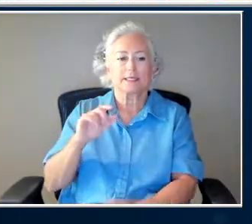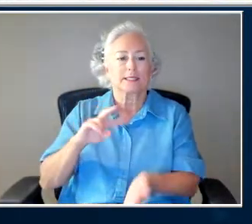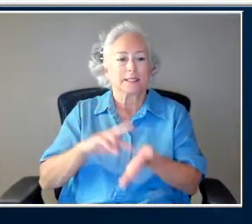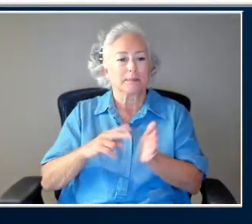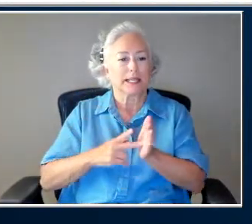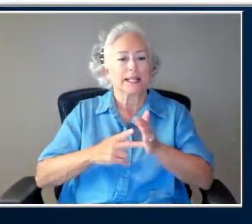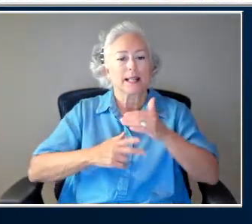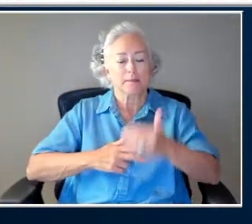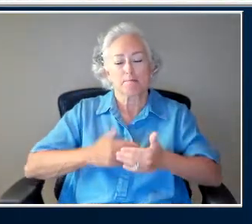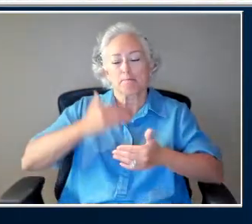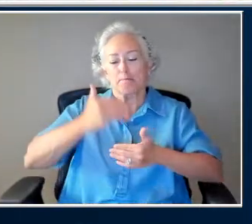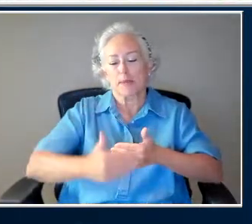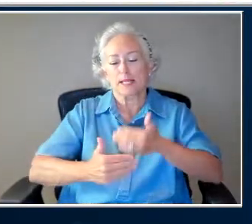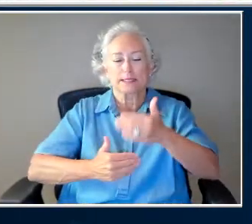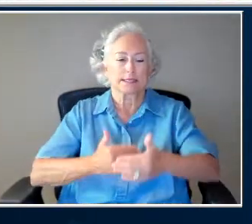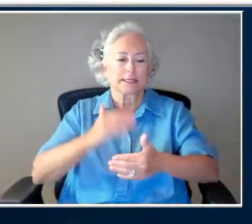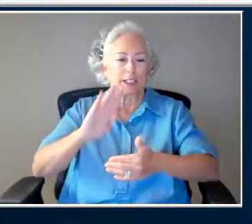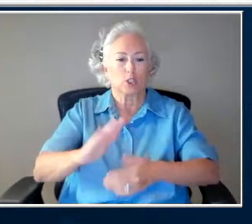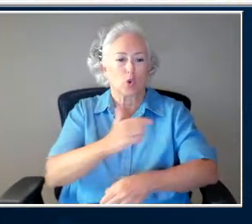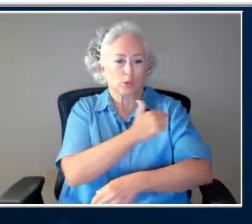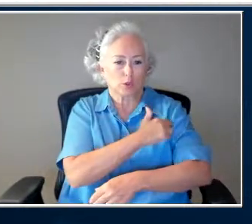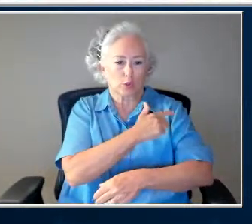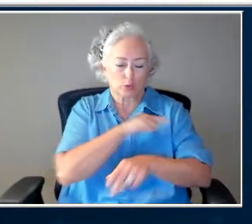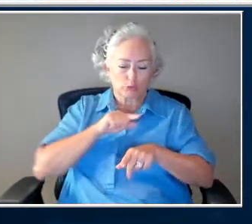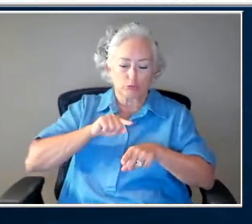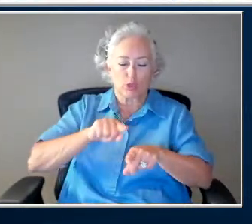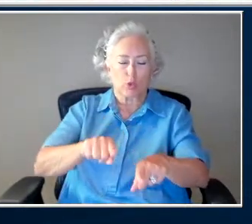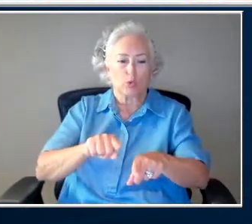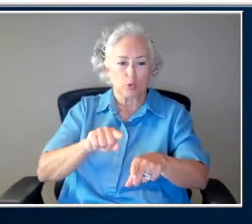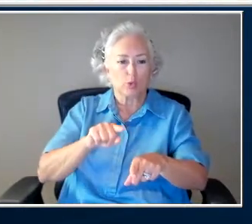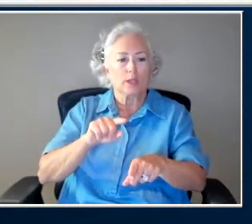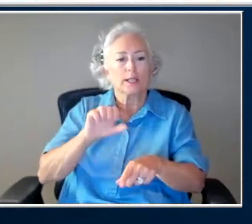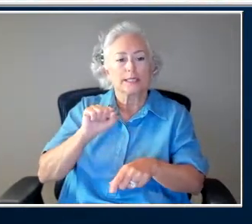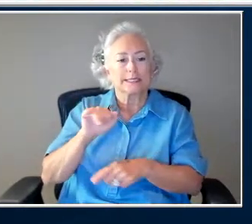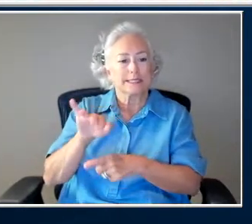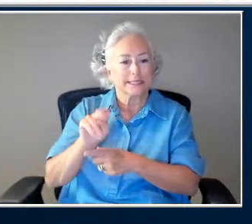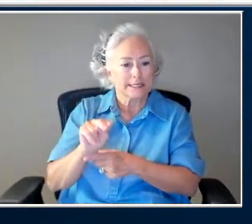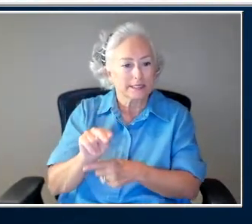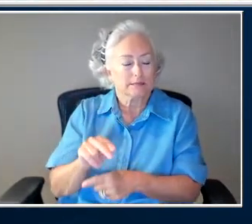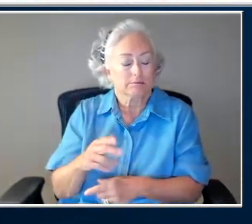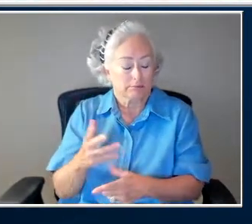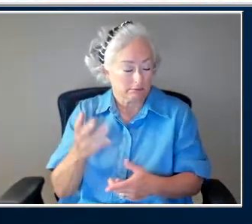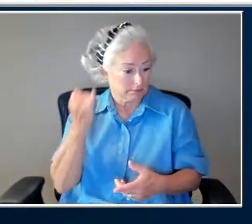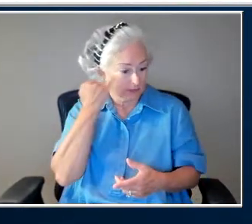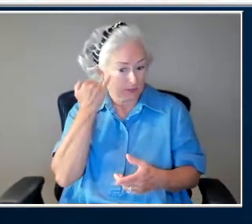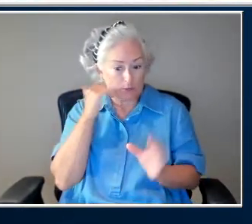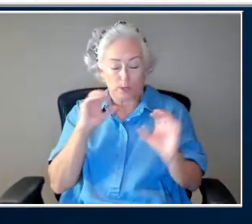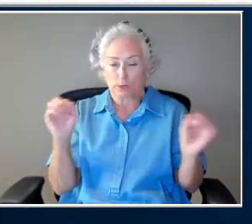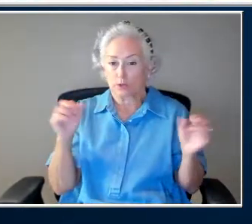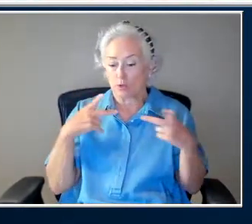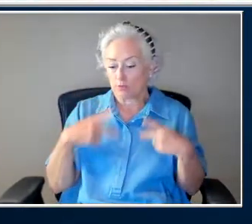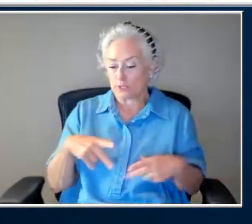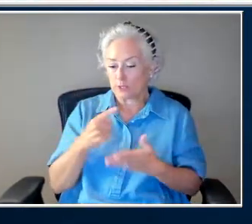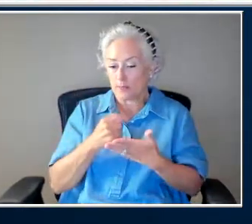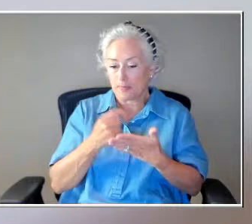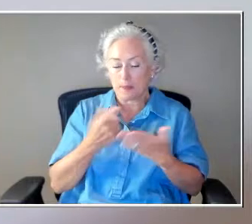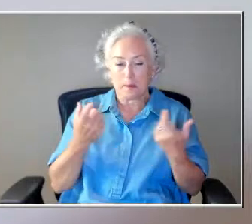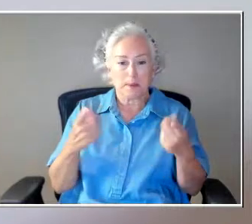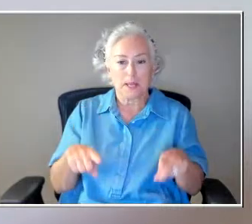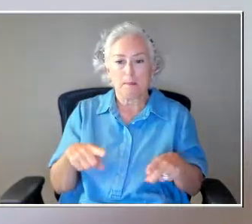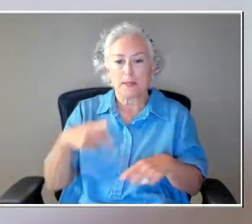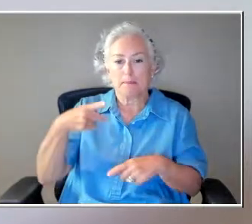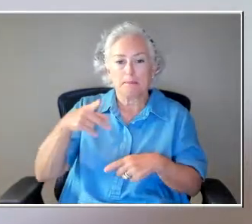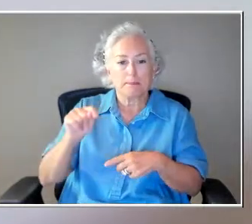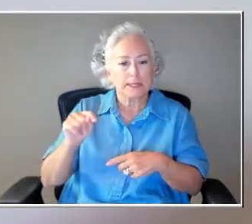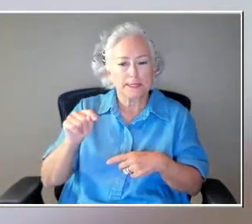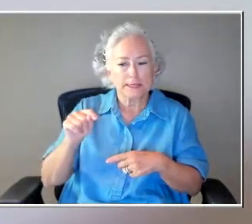whole season. Yeah. So what happens if someone doesn't get physical therapy with an injury like that? What would happen to Cohen? So, I